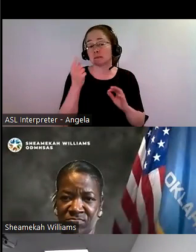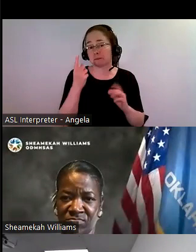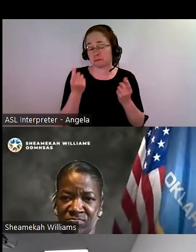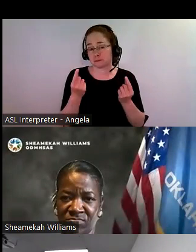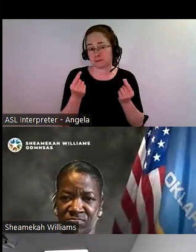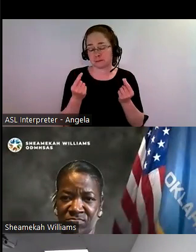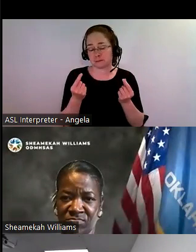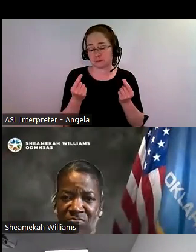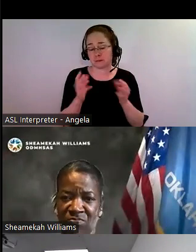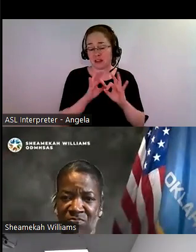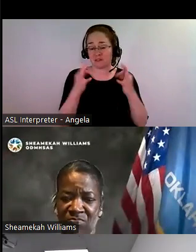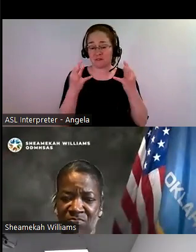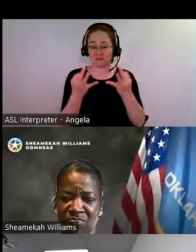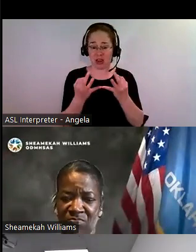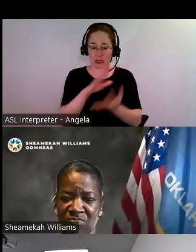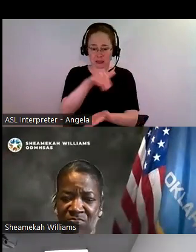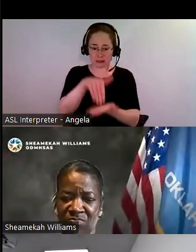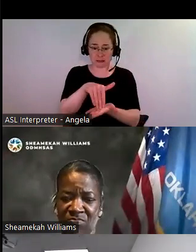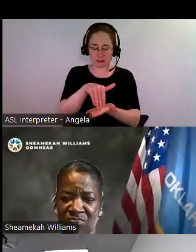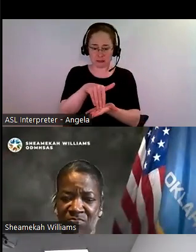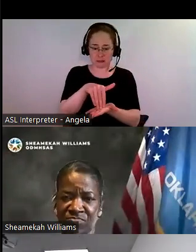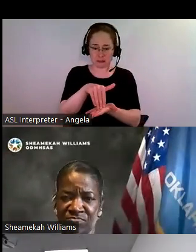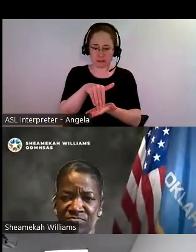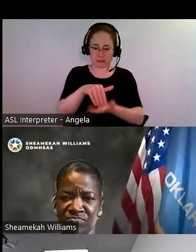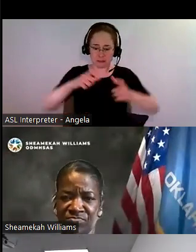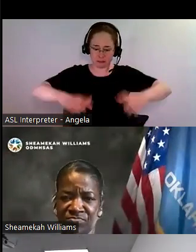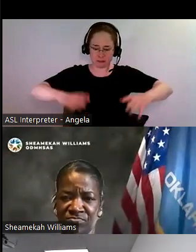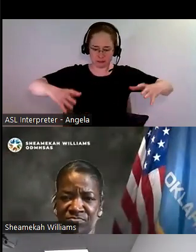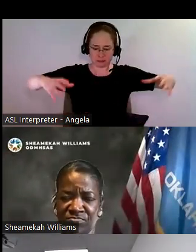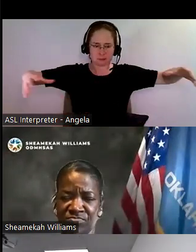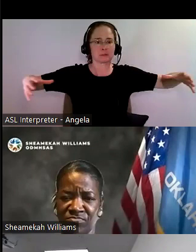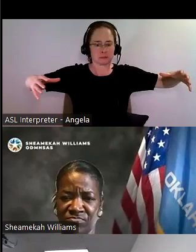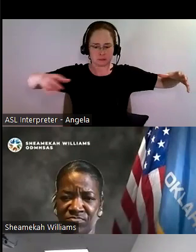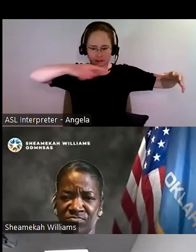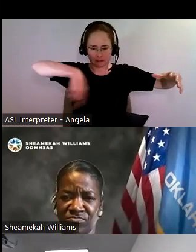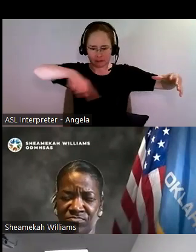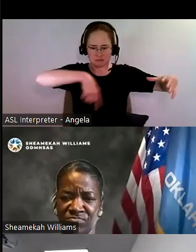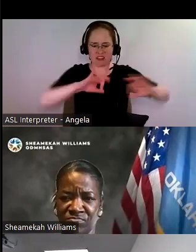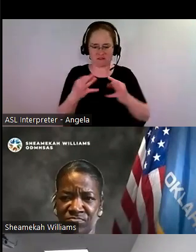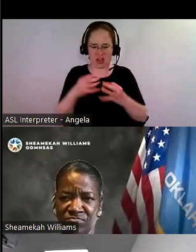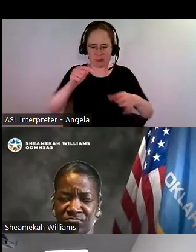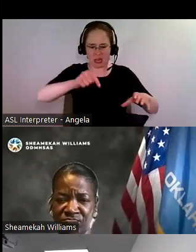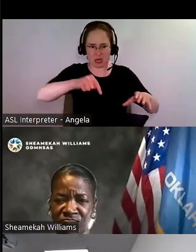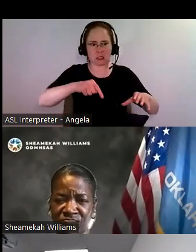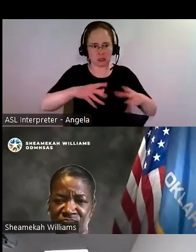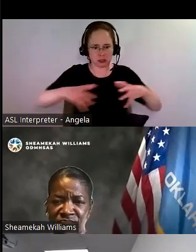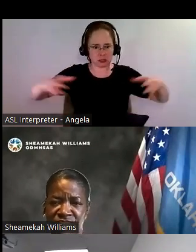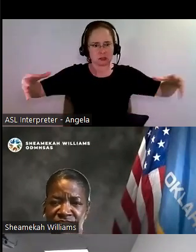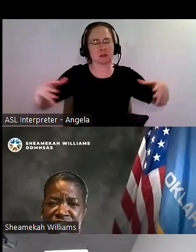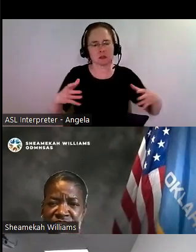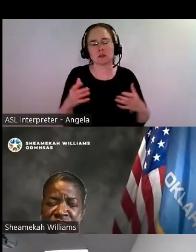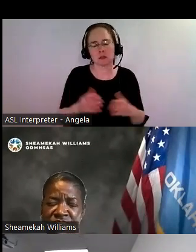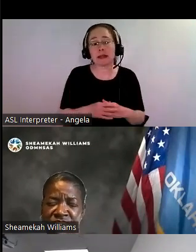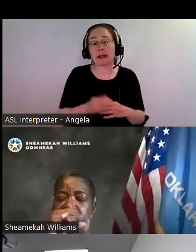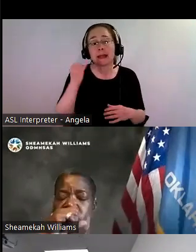as the nucleus and wrap everything that we have around it. And so we'll talk a little bit more about what that looks like. If